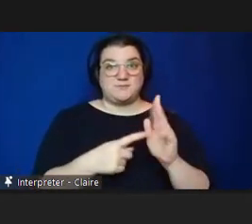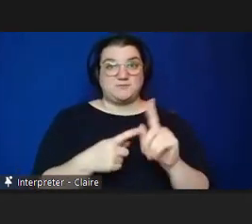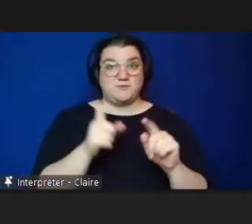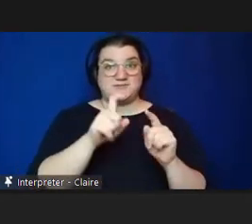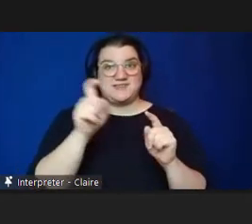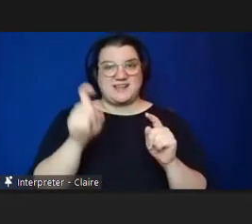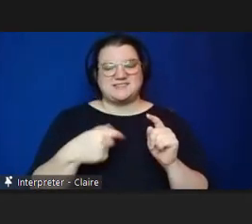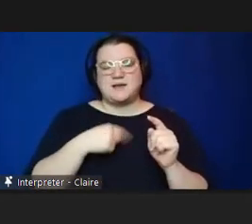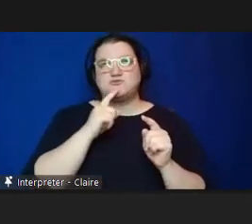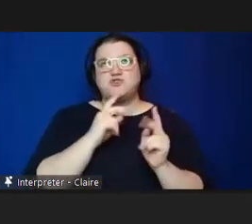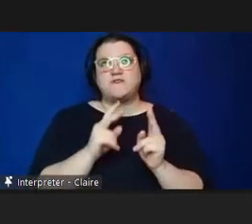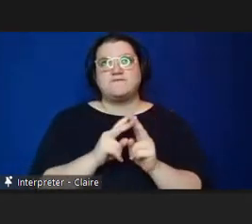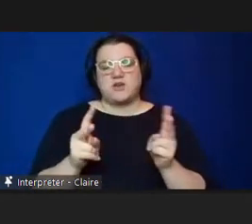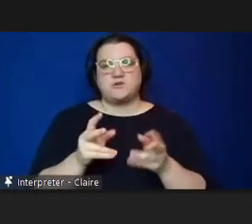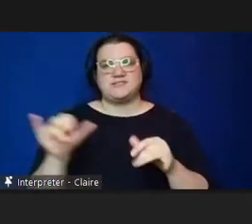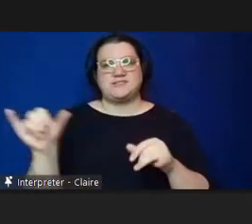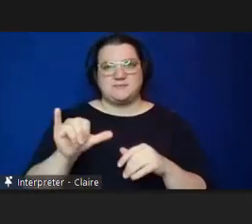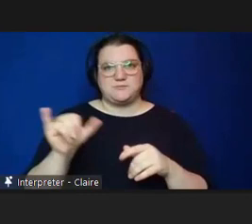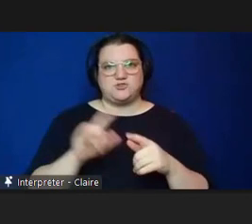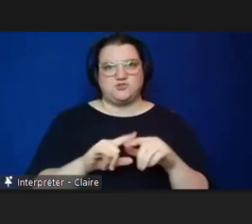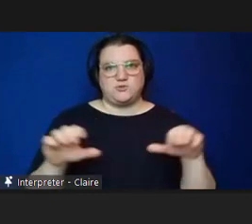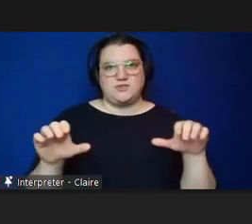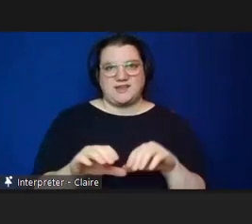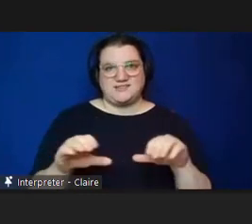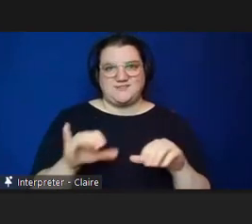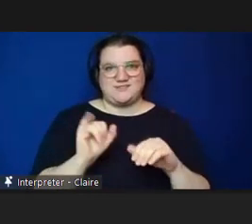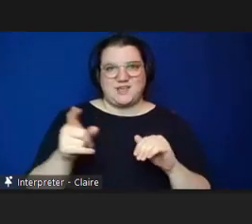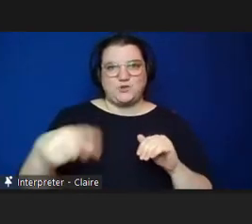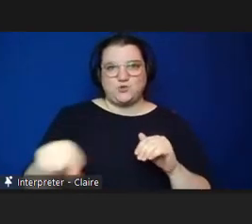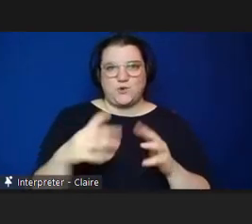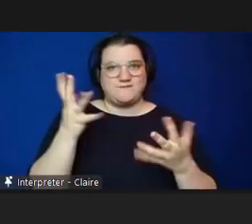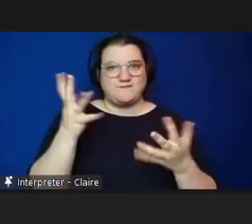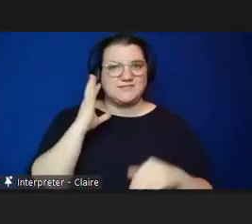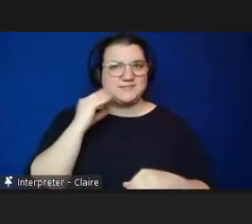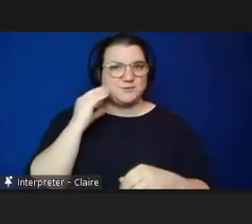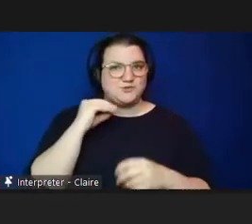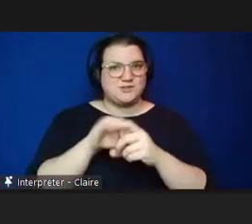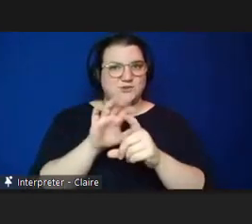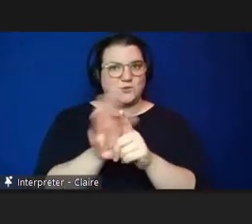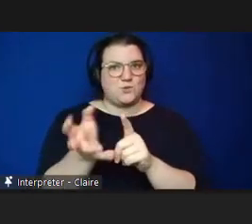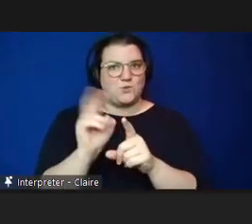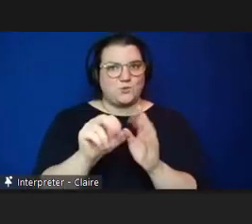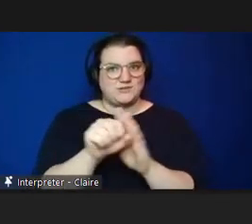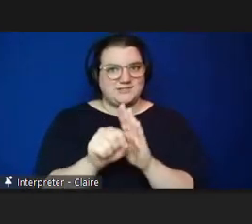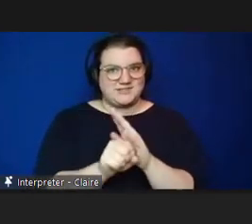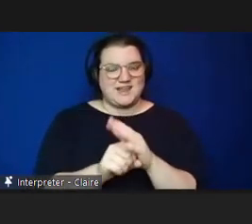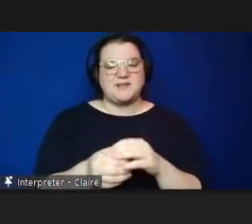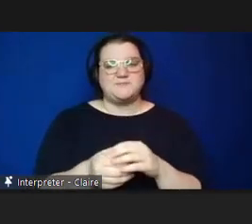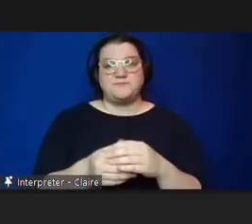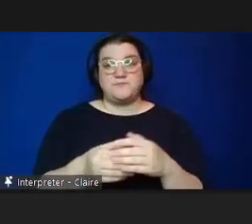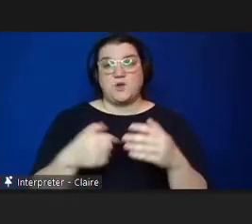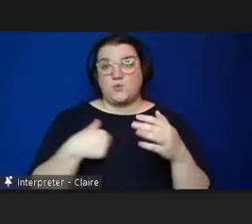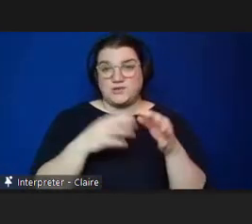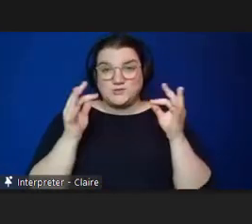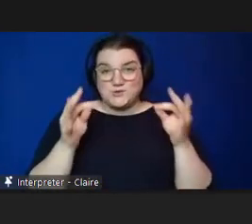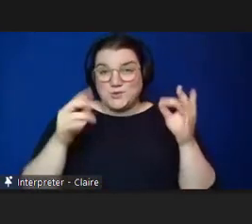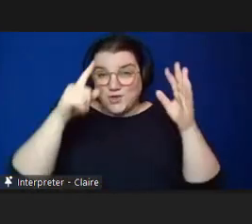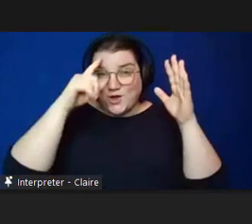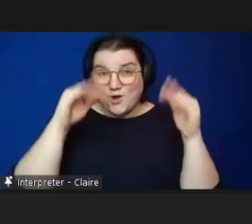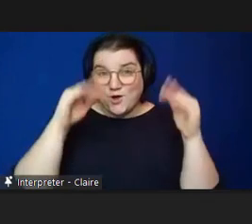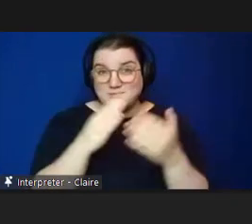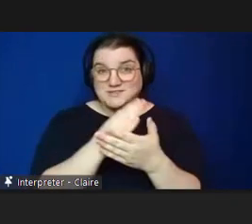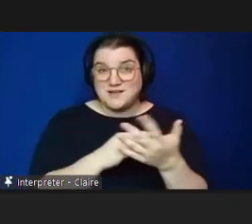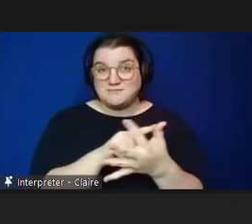are very similar to the activities that you have experienced in your own state. We certainly hope that some of these